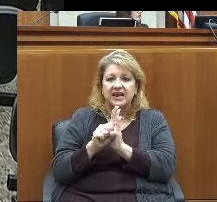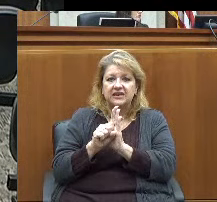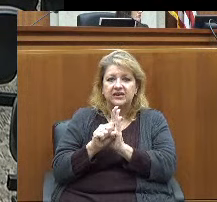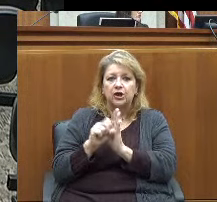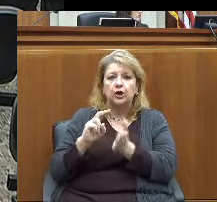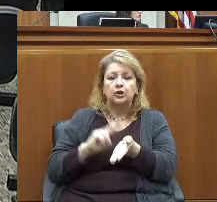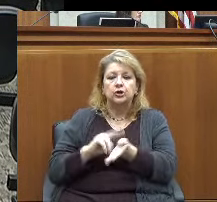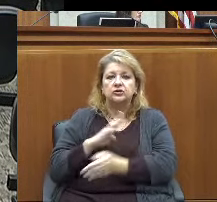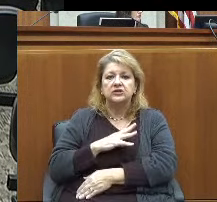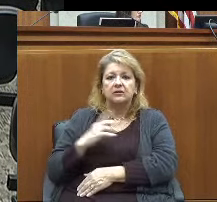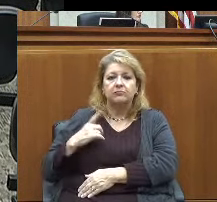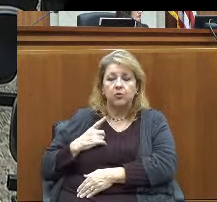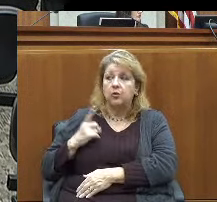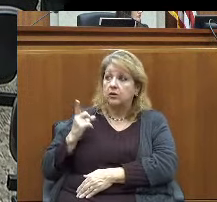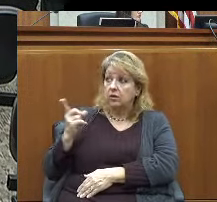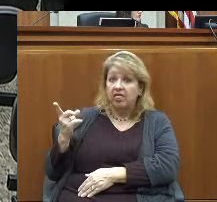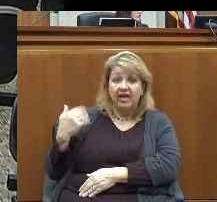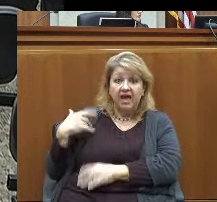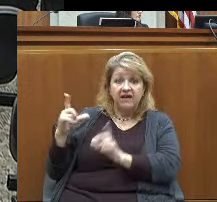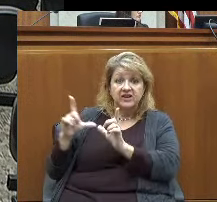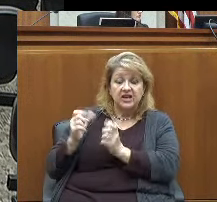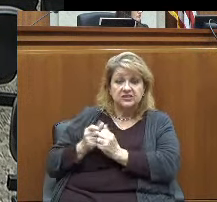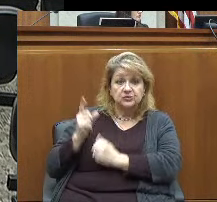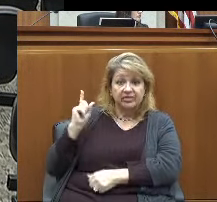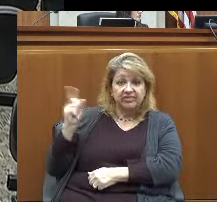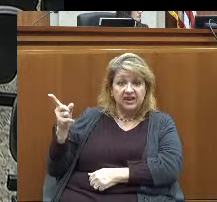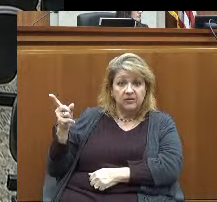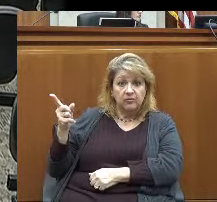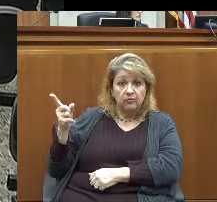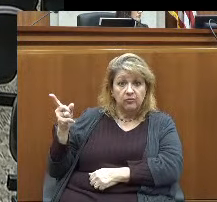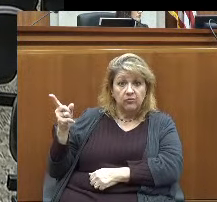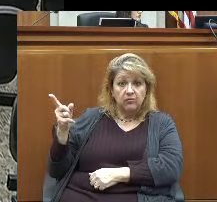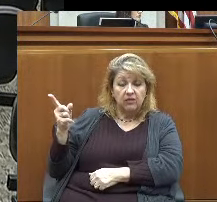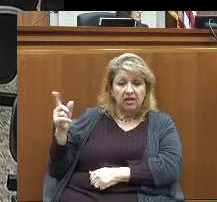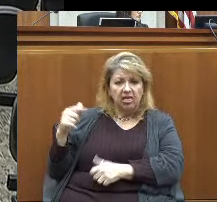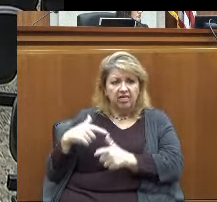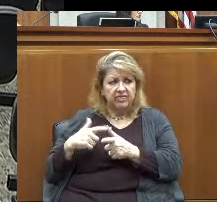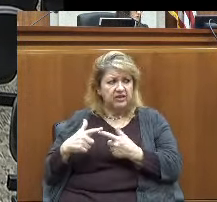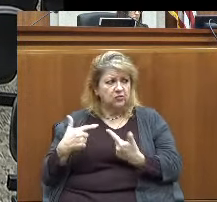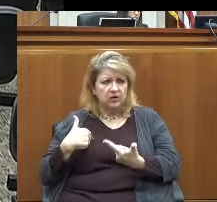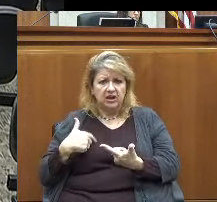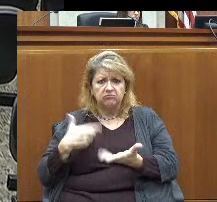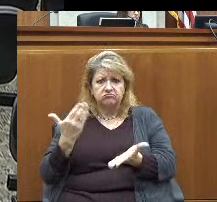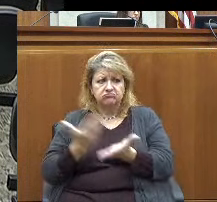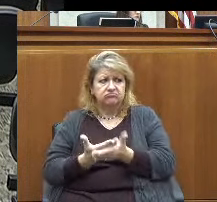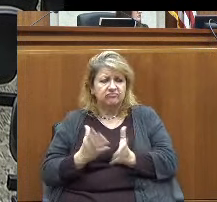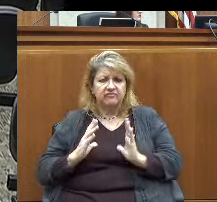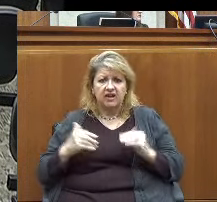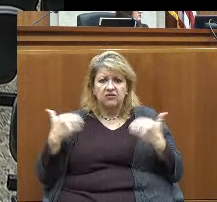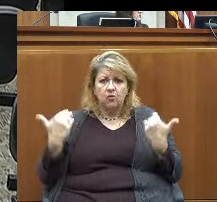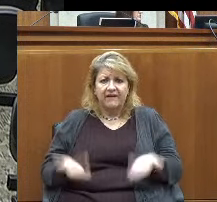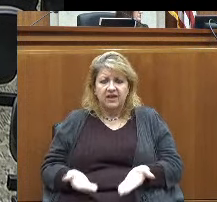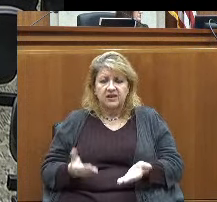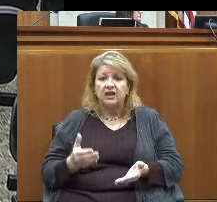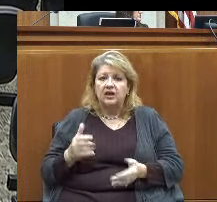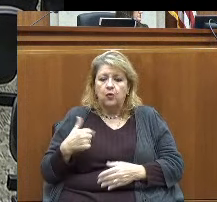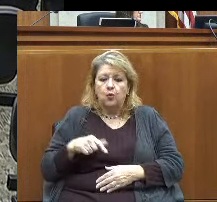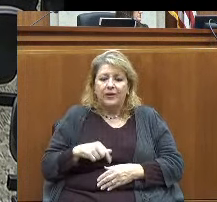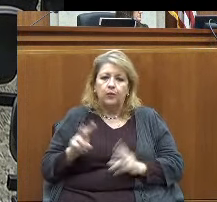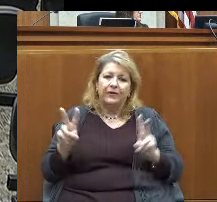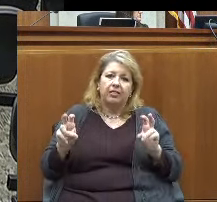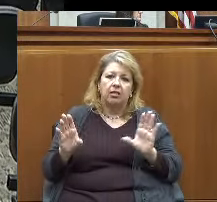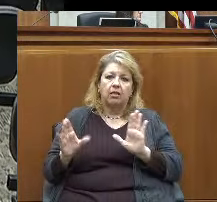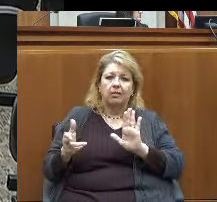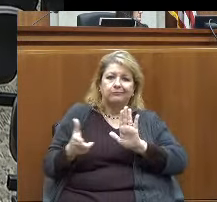considered certified by the board Okay. without further application. All right, well then when I'm looking at